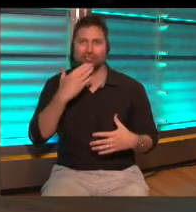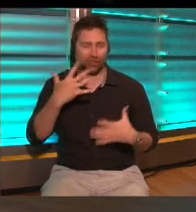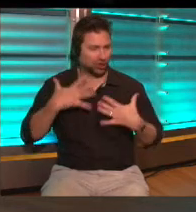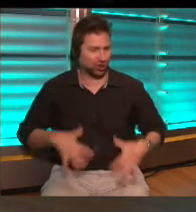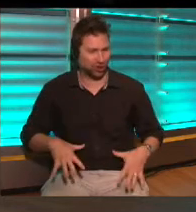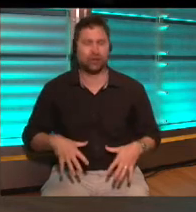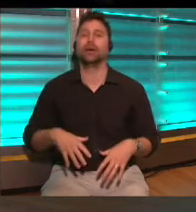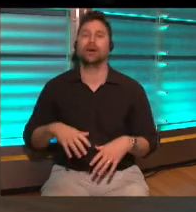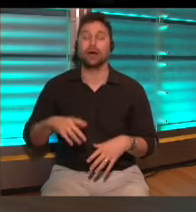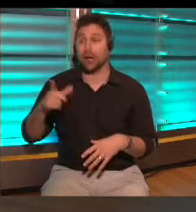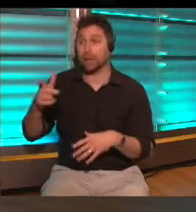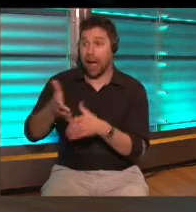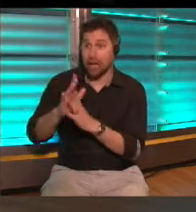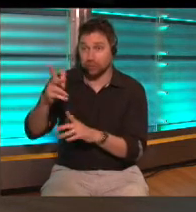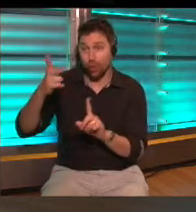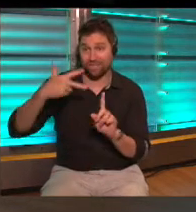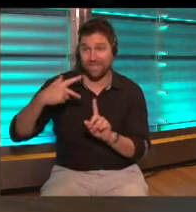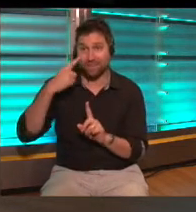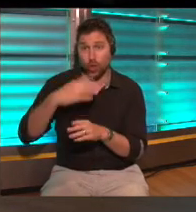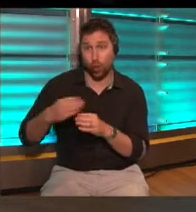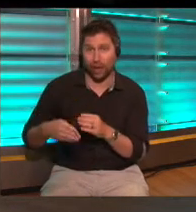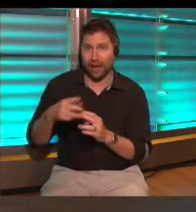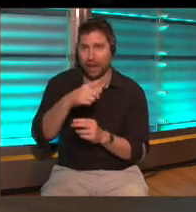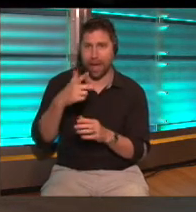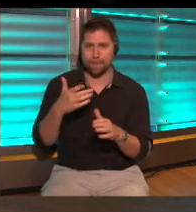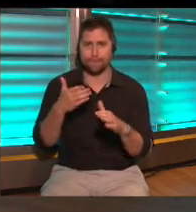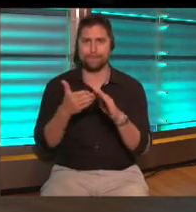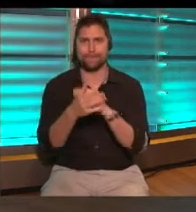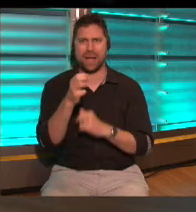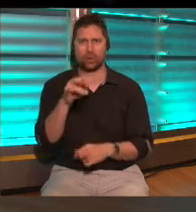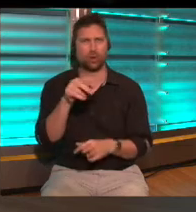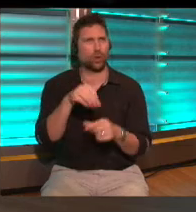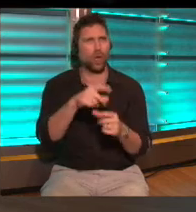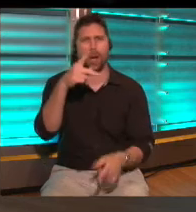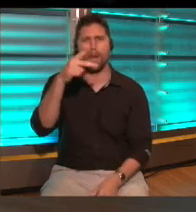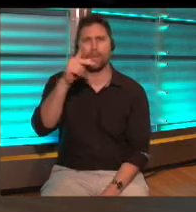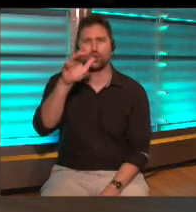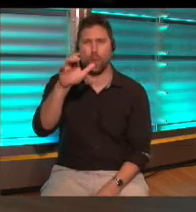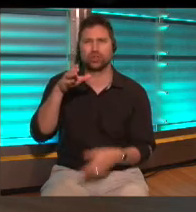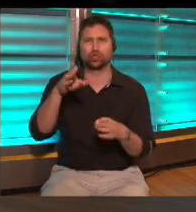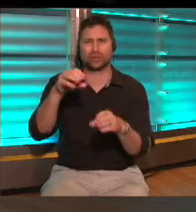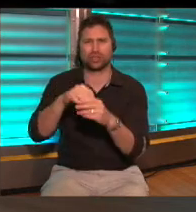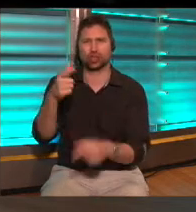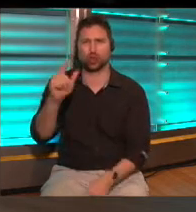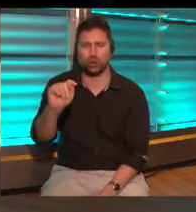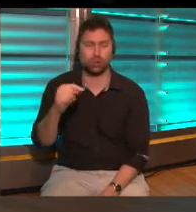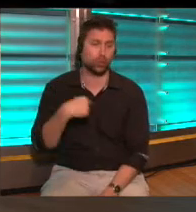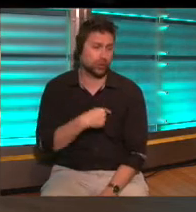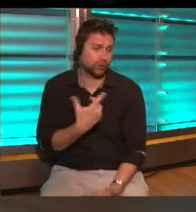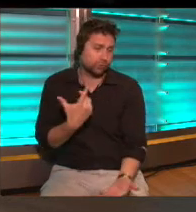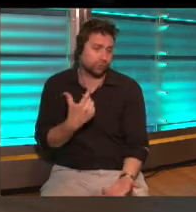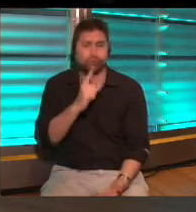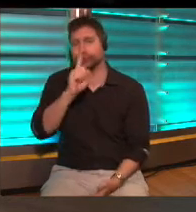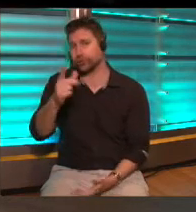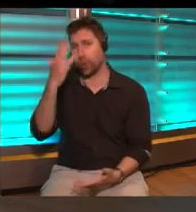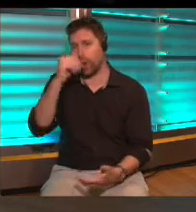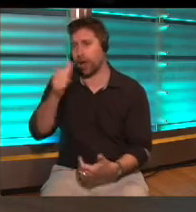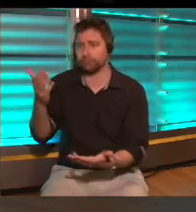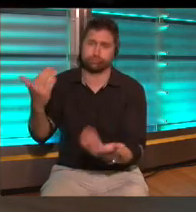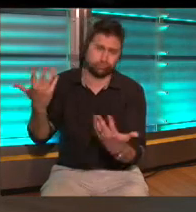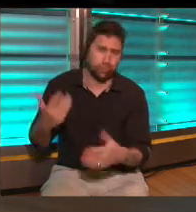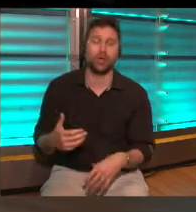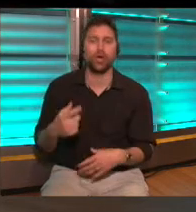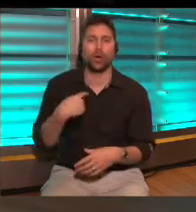to film for the weekend at our bakery. This is when we were on Potomac Street in Georgetown. And we said, sure, why not? And at the time, we had a lot